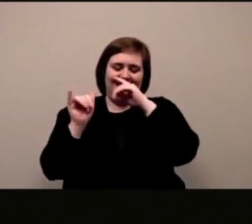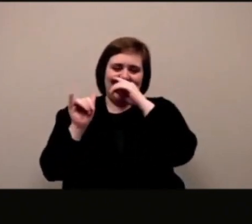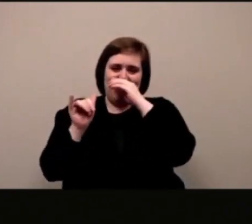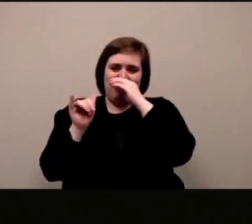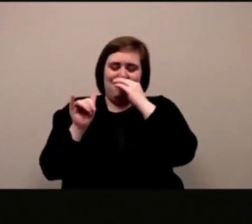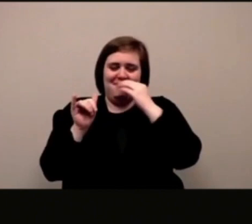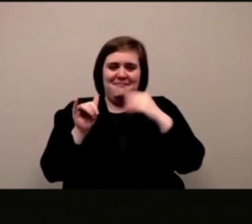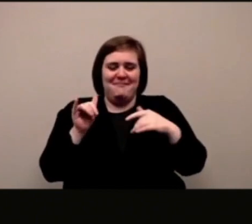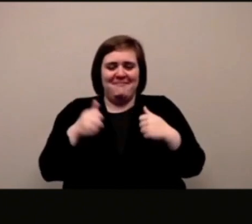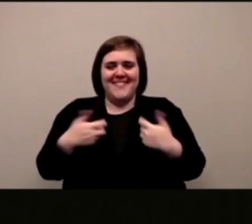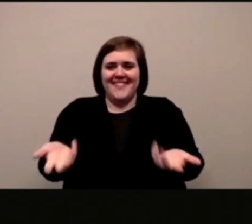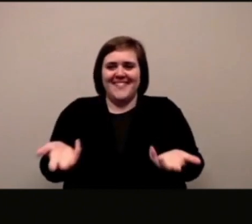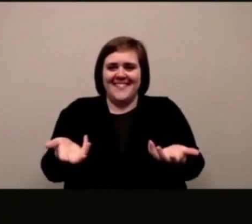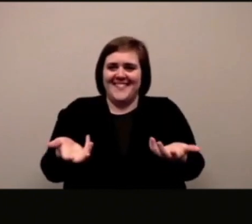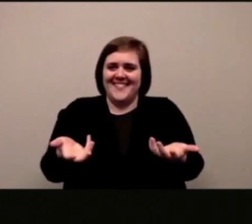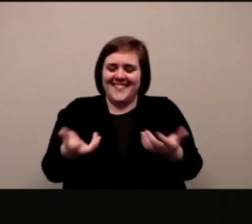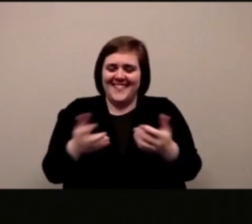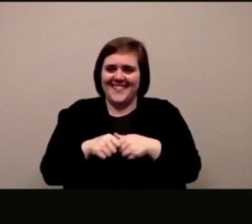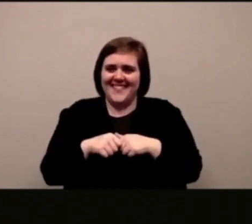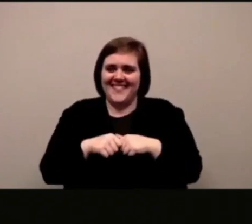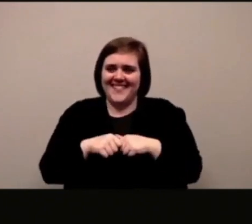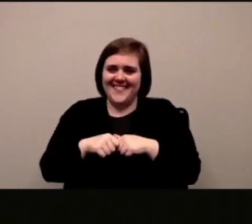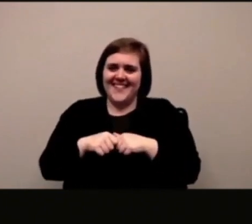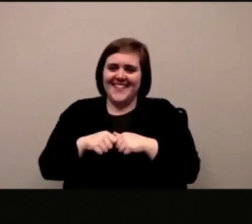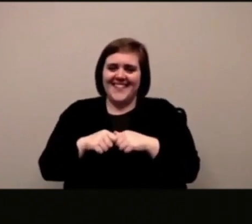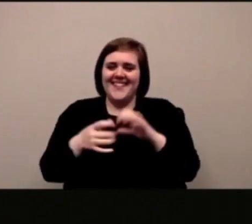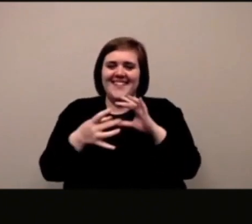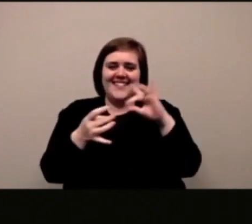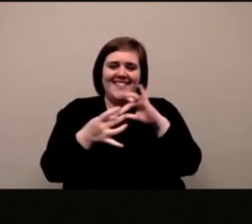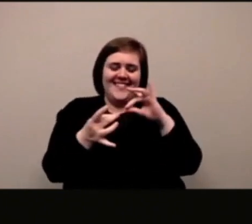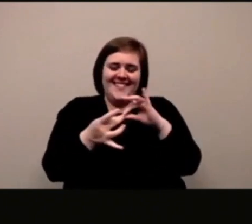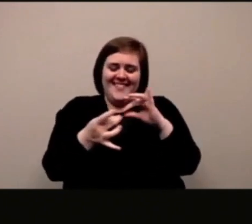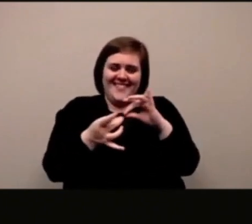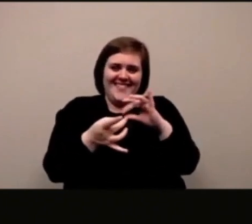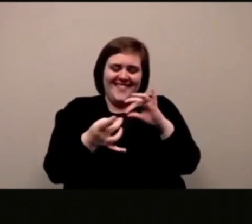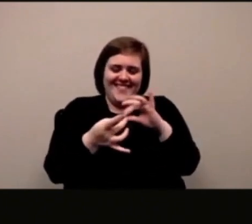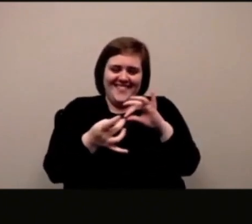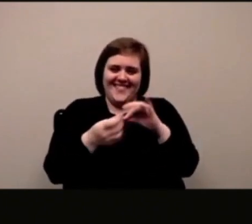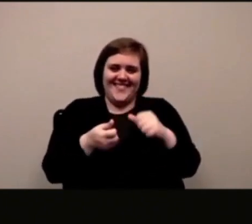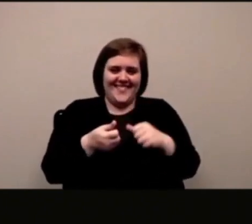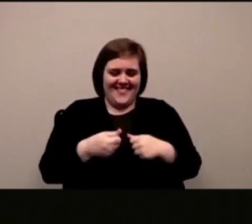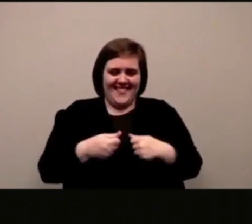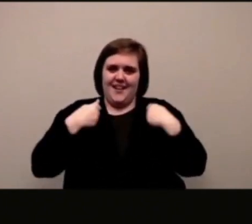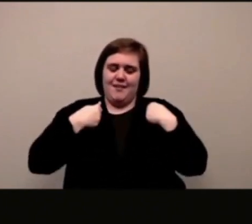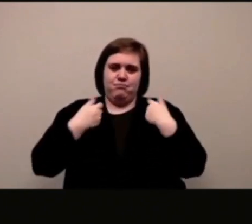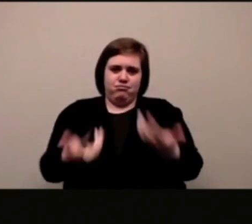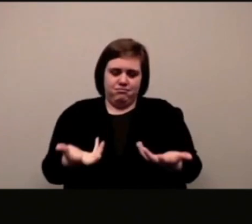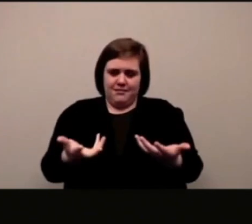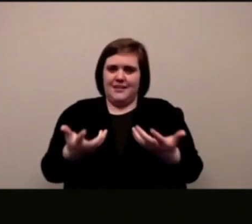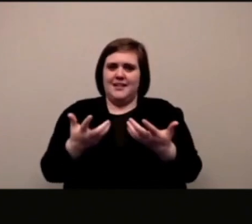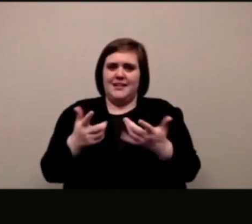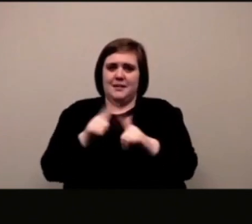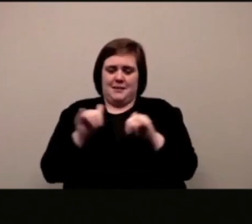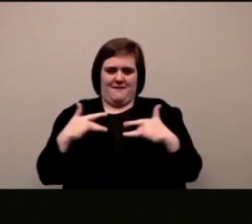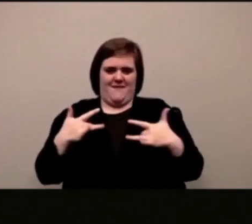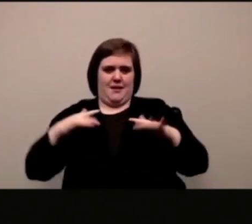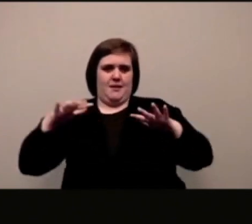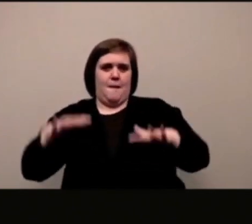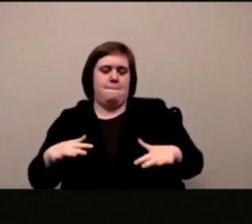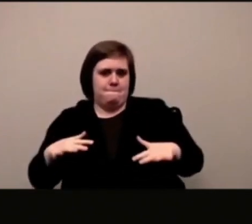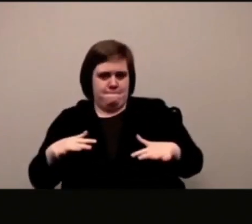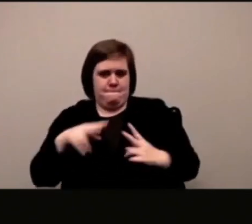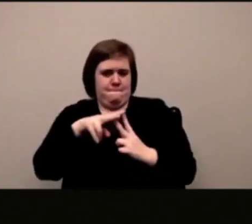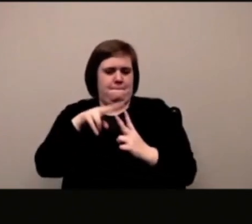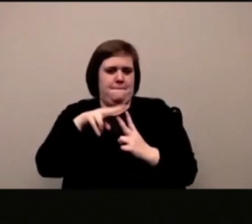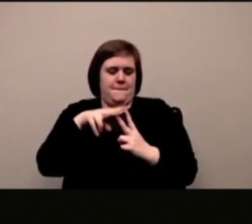describing frazzled very well. I'll just say exhausted, and then also feeling calm. Those are the two emotions that